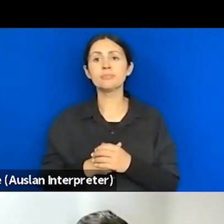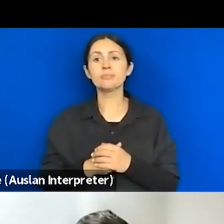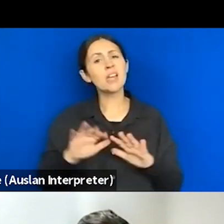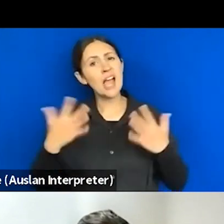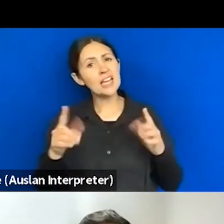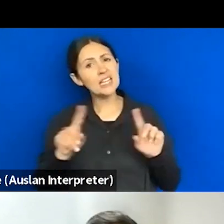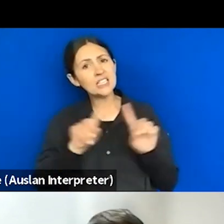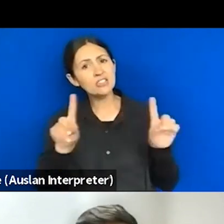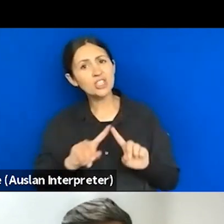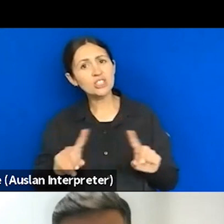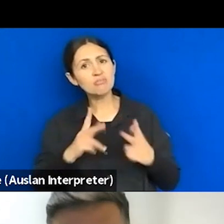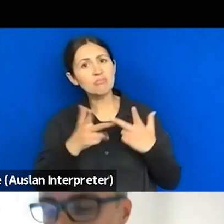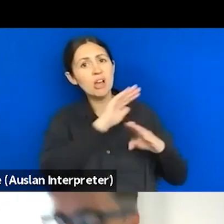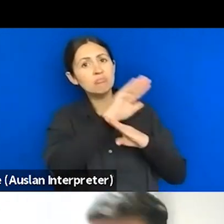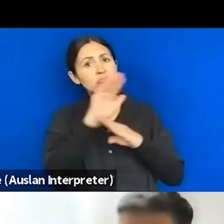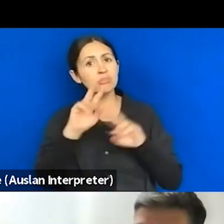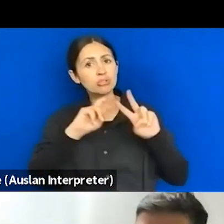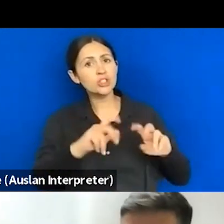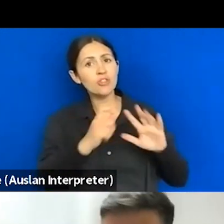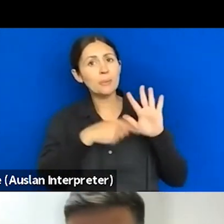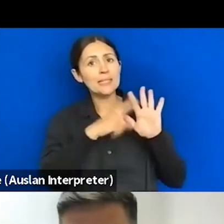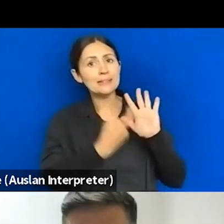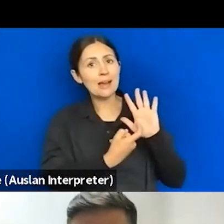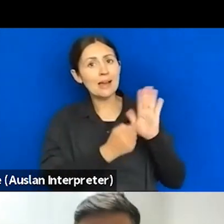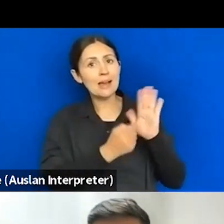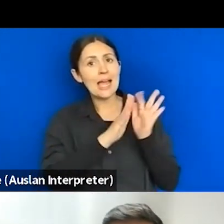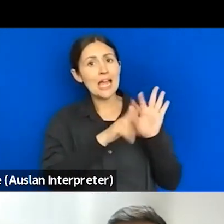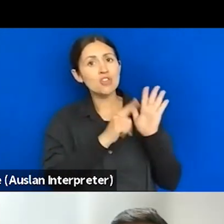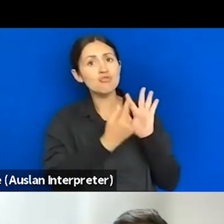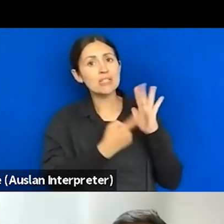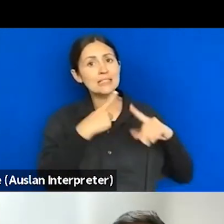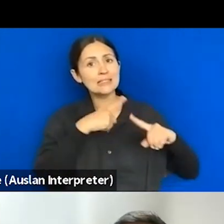are. Peter, who we're collaborating with,